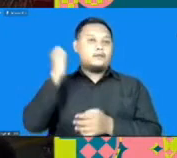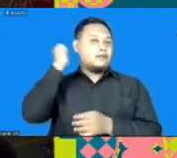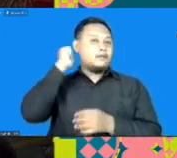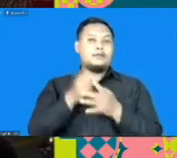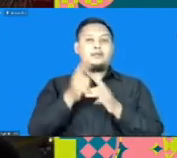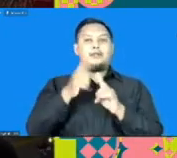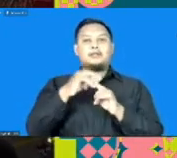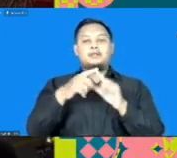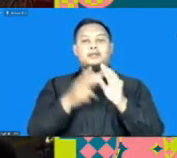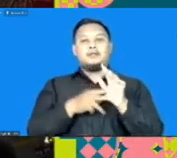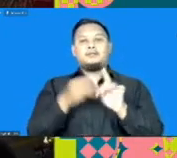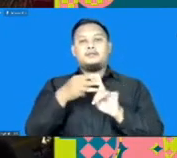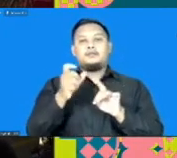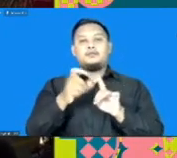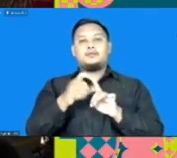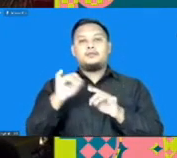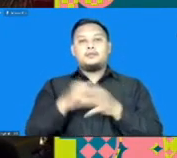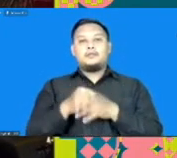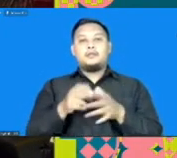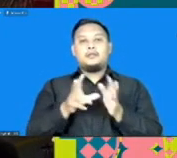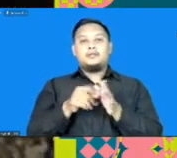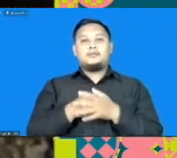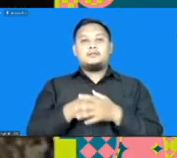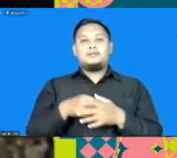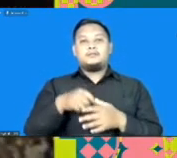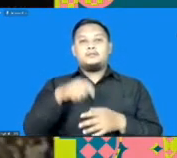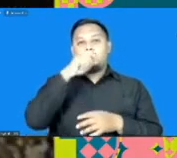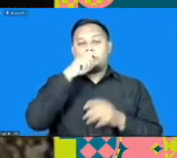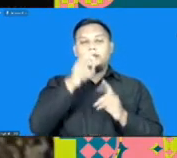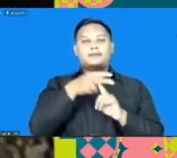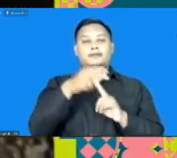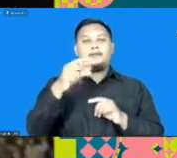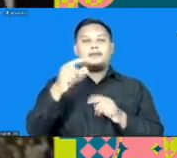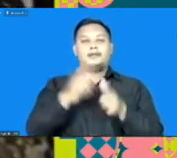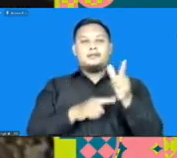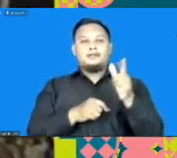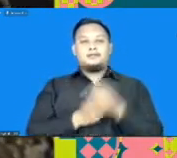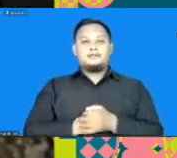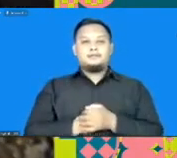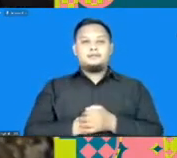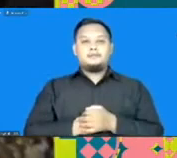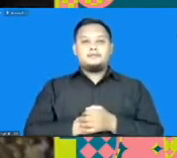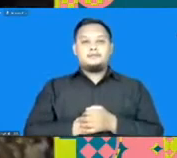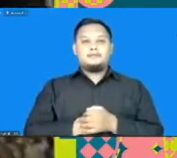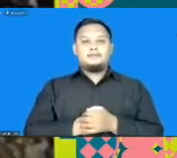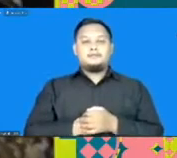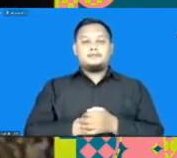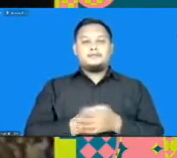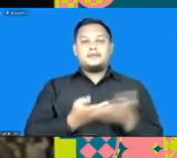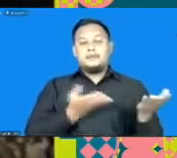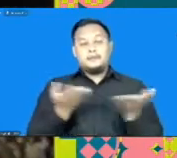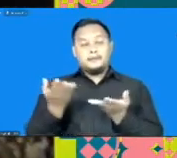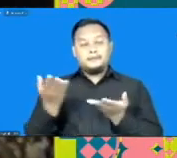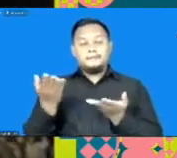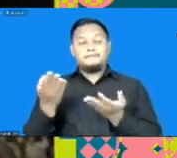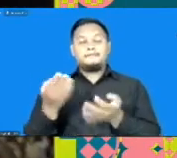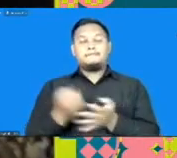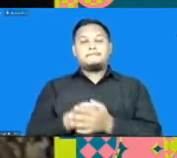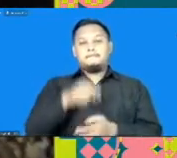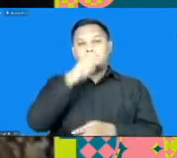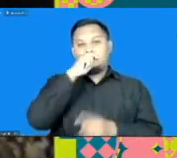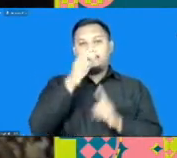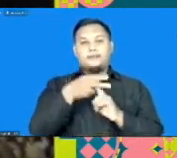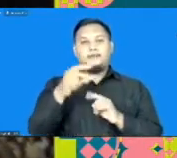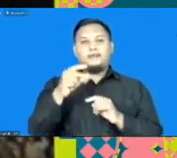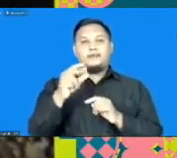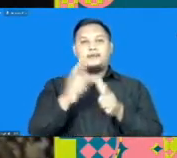Deputy Multilateral Sous-Sherpa G20 assistant. Please welcome to the screen, Bapak Ferry